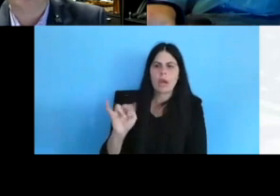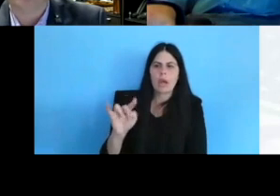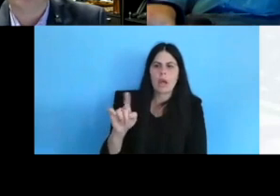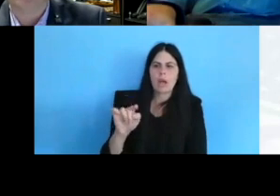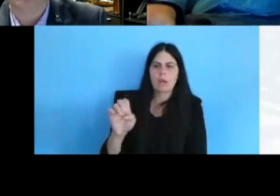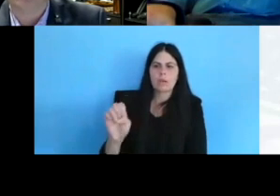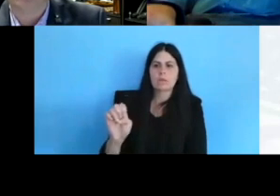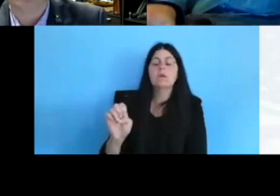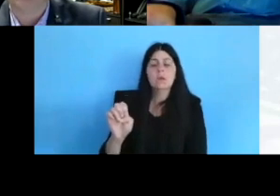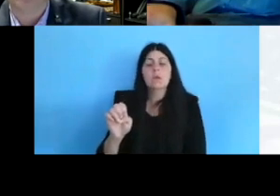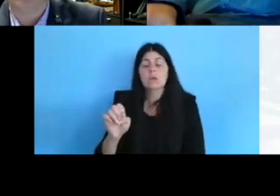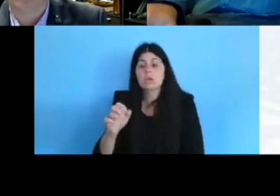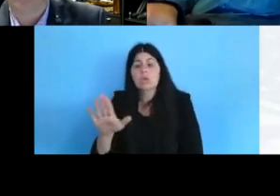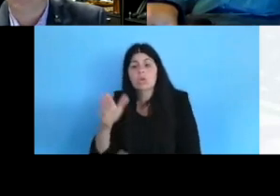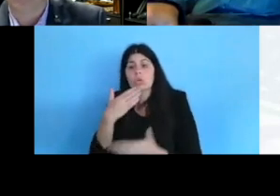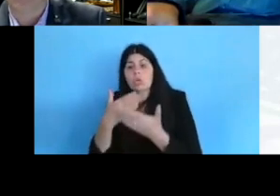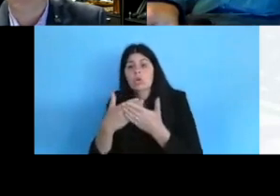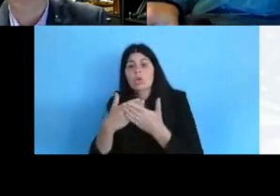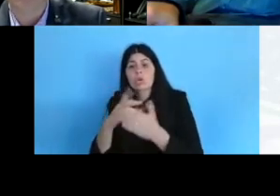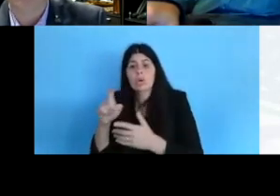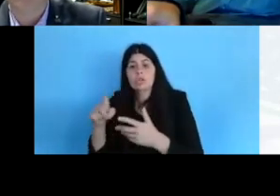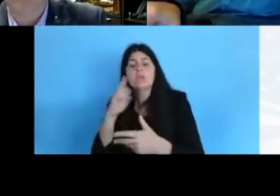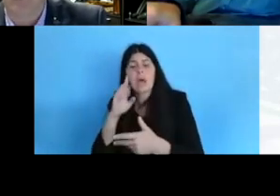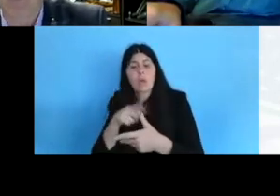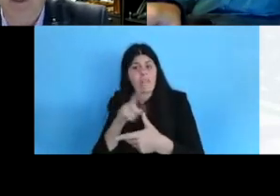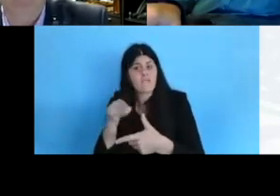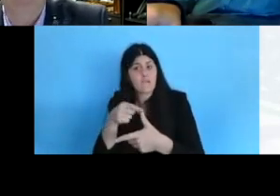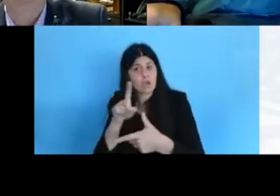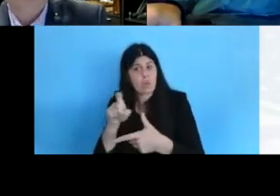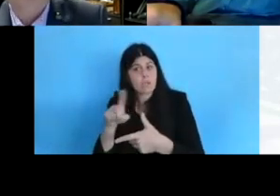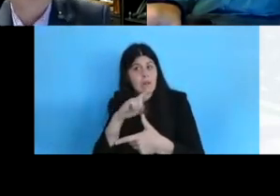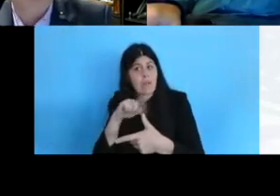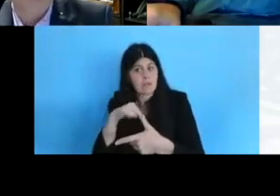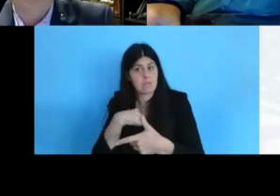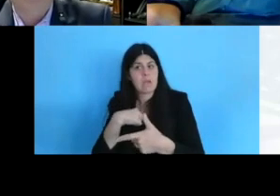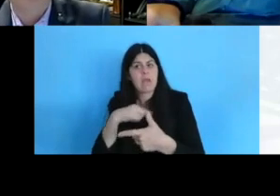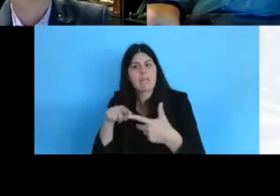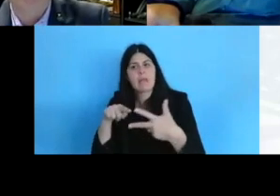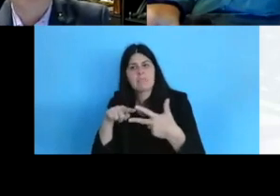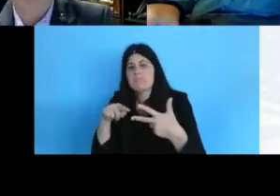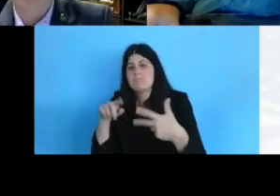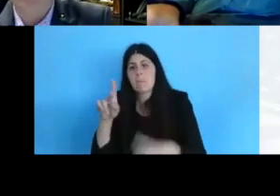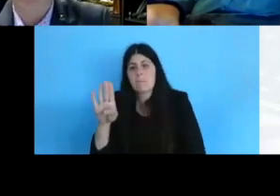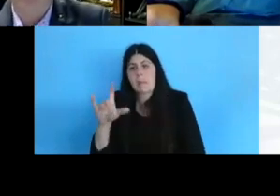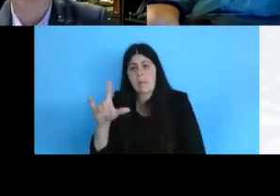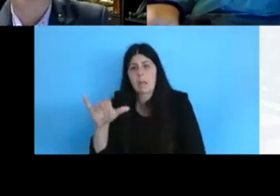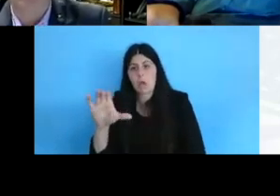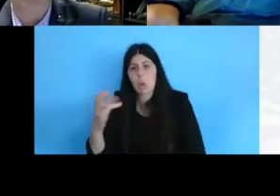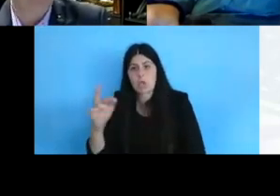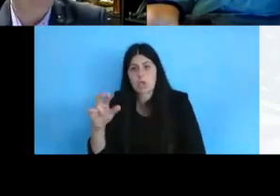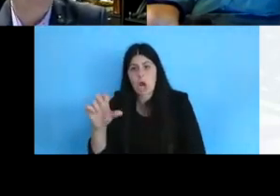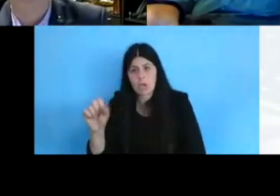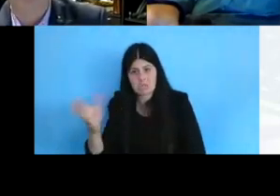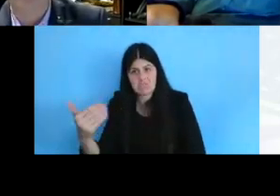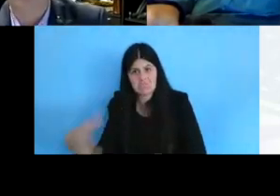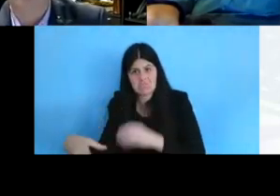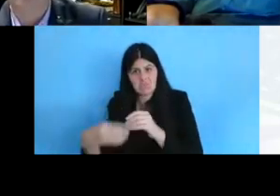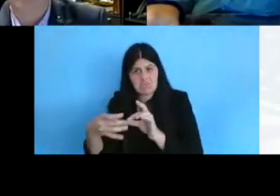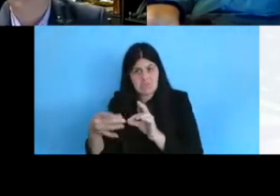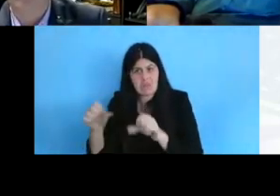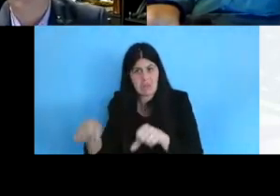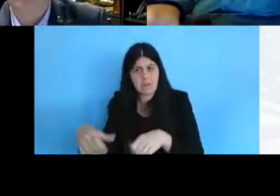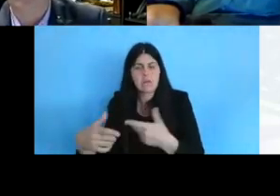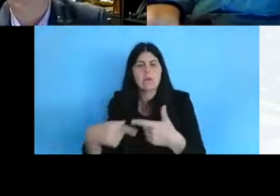take the first one, and Billy, Charles, if you want to jump in, by all means. I would say, as if you're looking for resources and you're looking